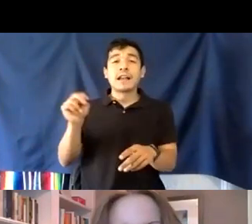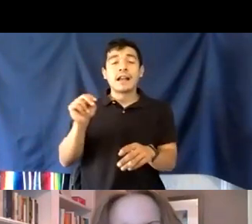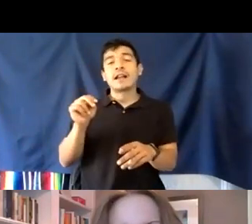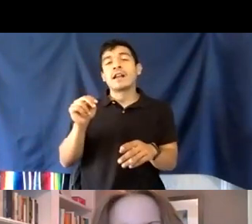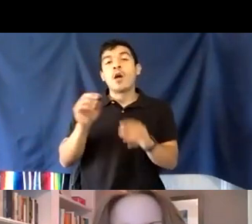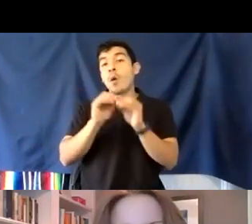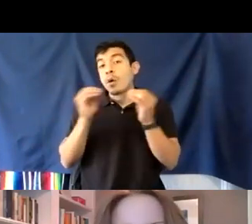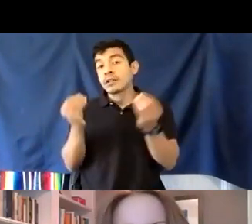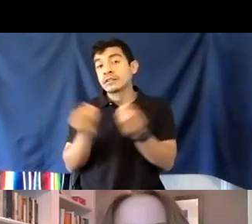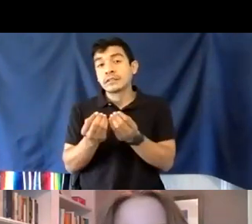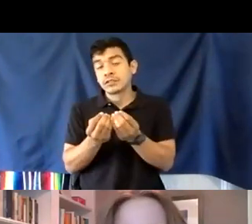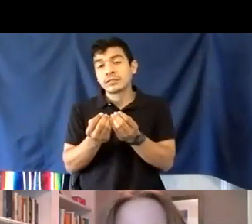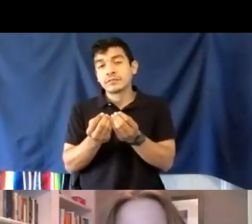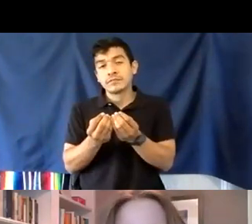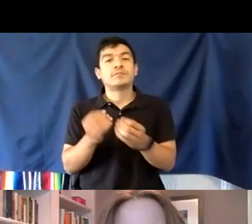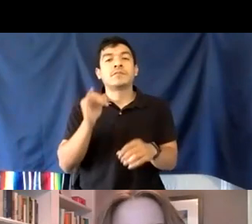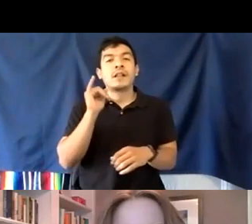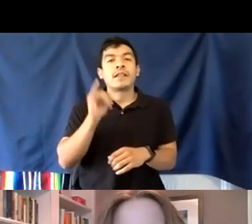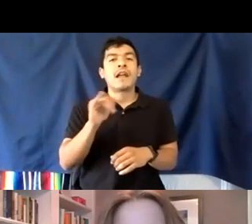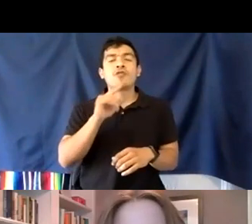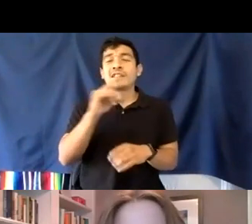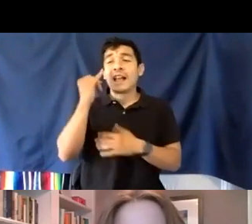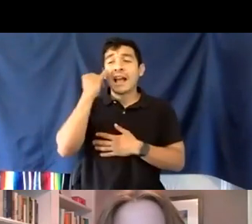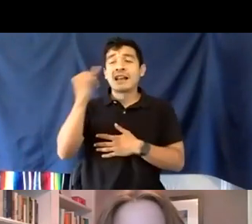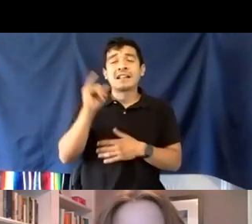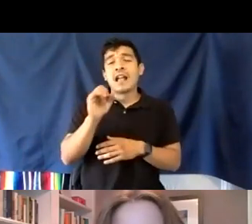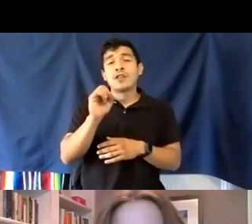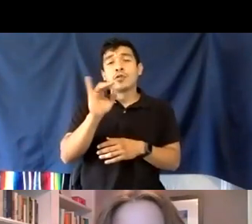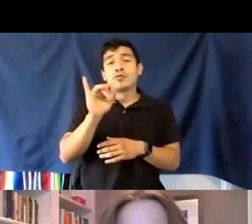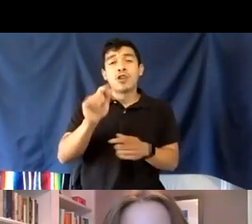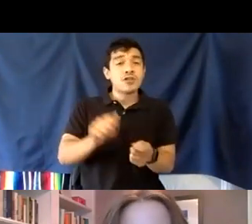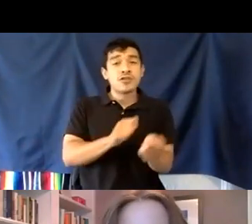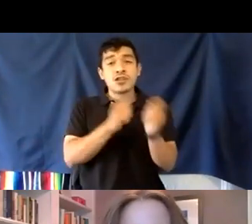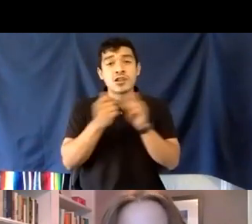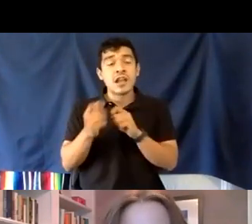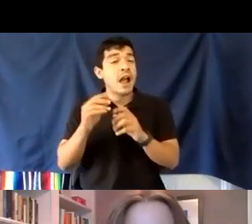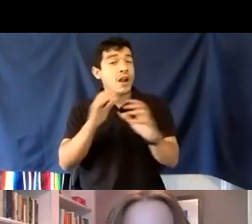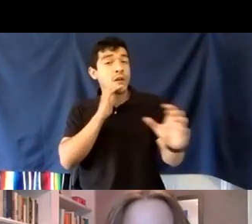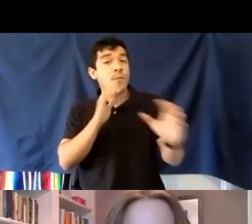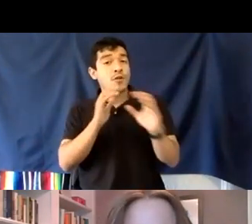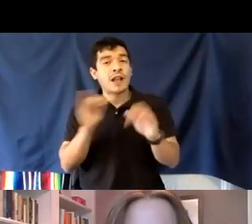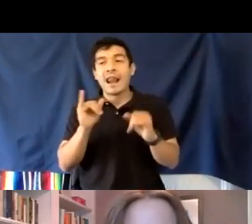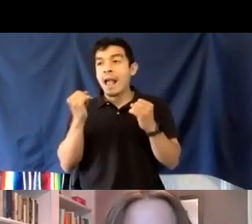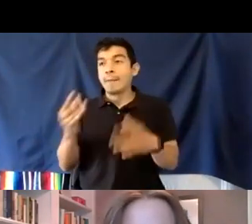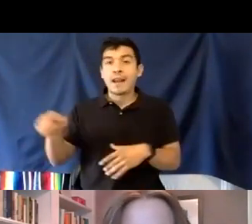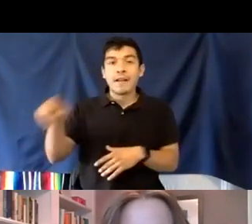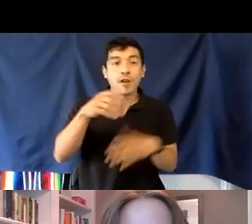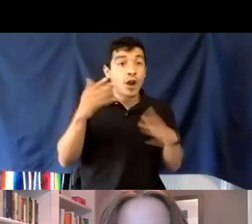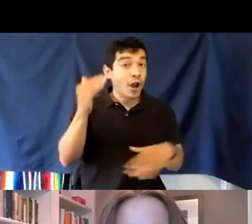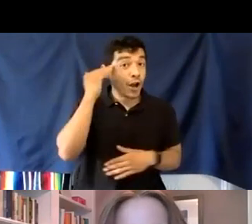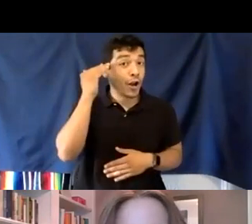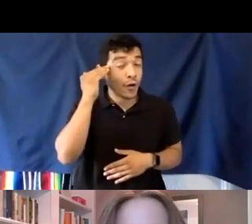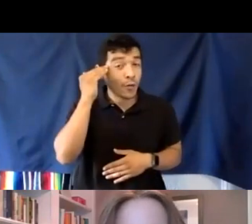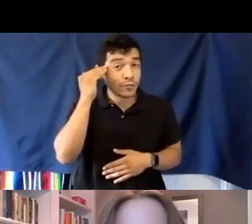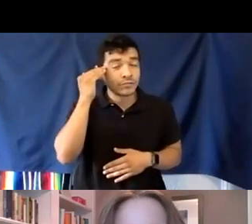is, you know, the idea that social change communication, as probably many of us know and have talked about ourselves in